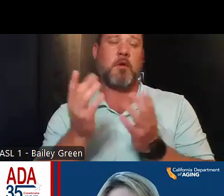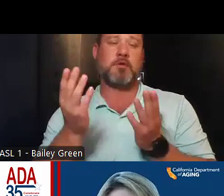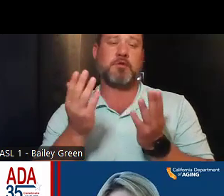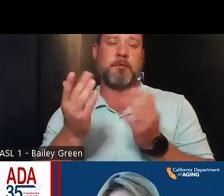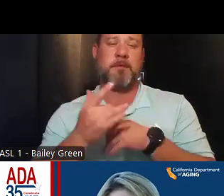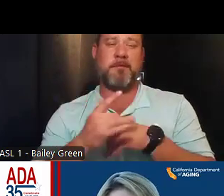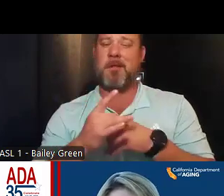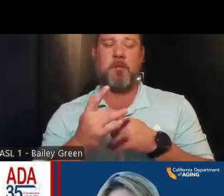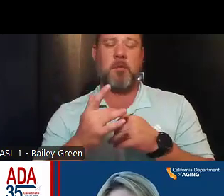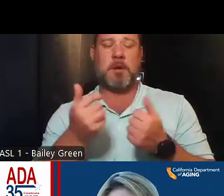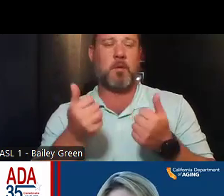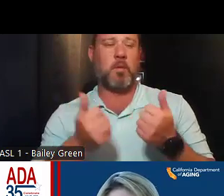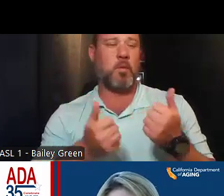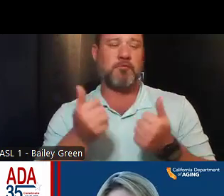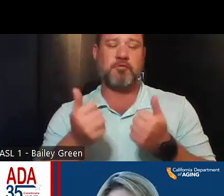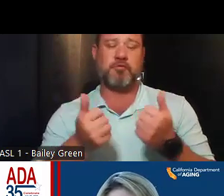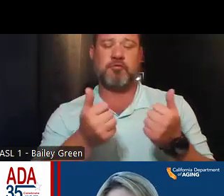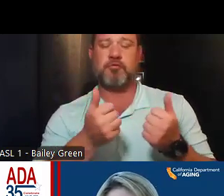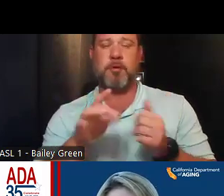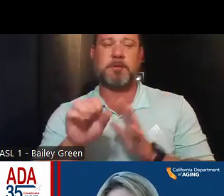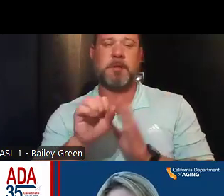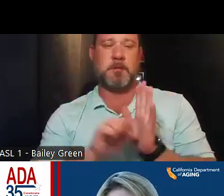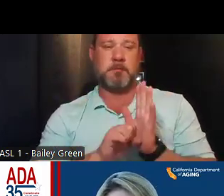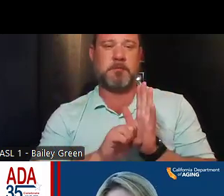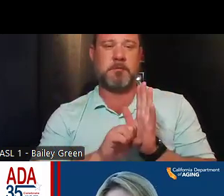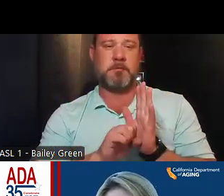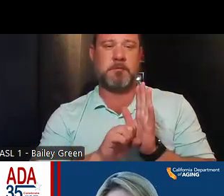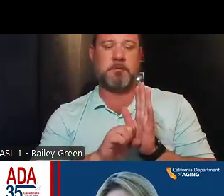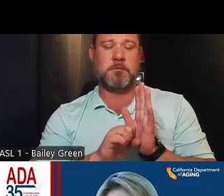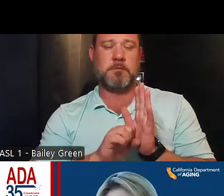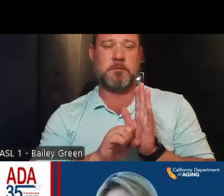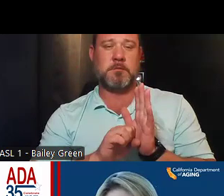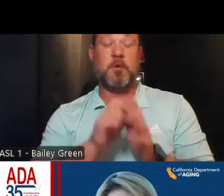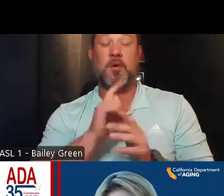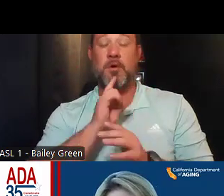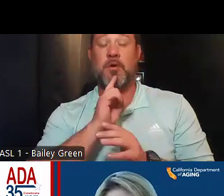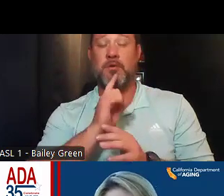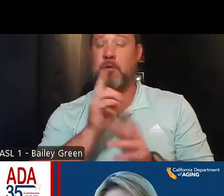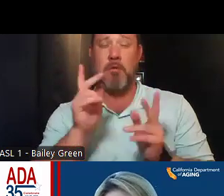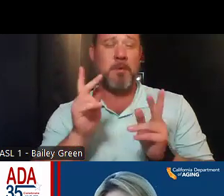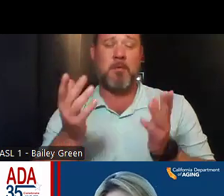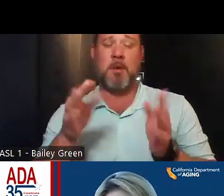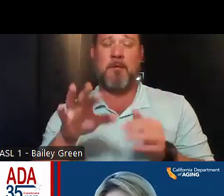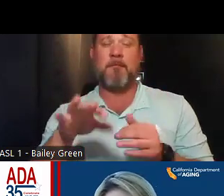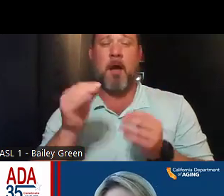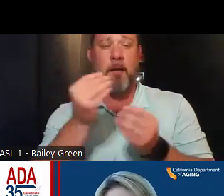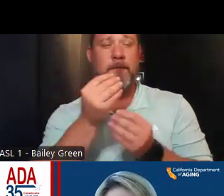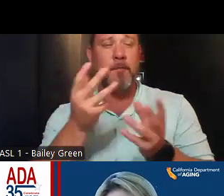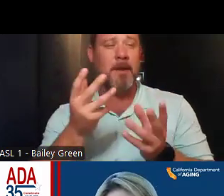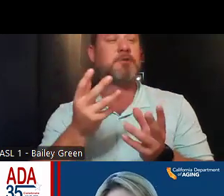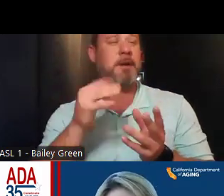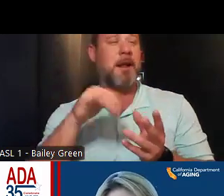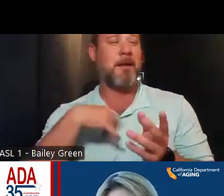available and what services are available throughout the state to ensure that people actually they might find the information they need, but are